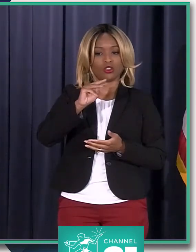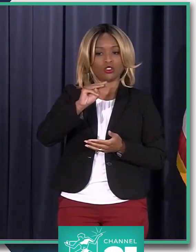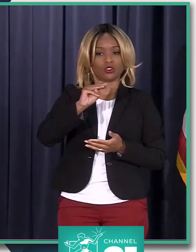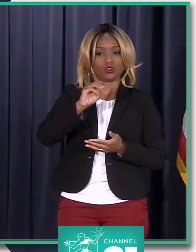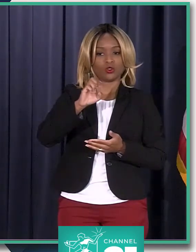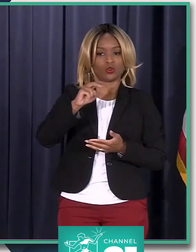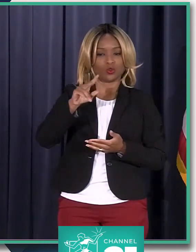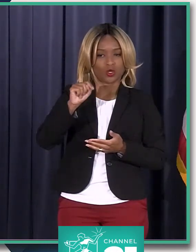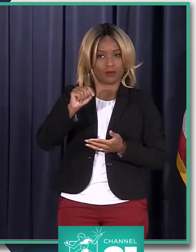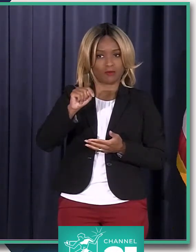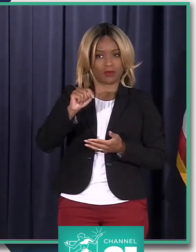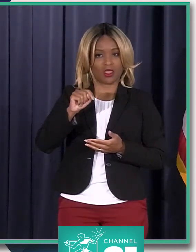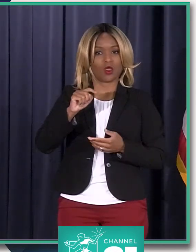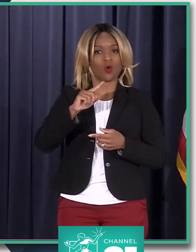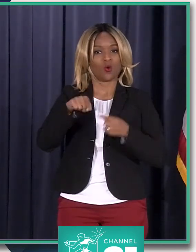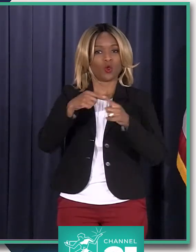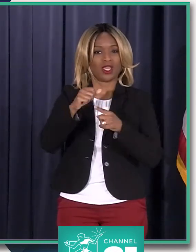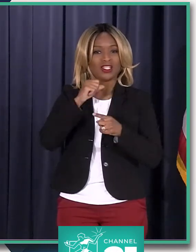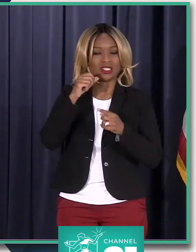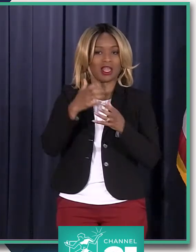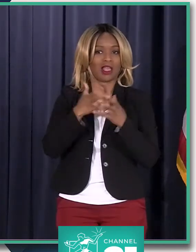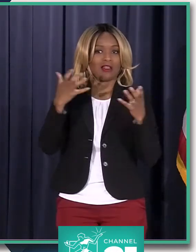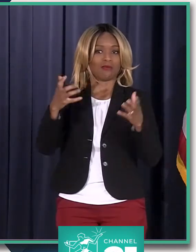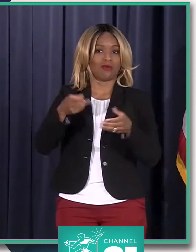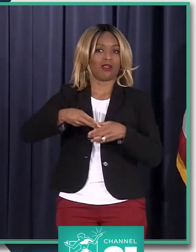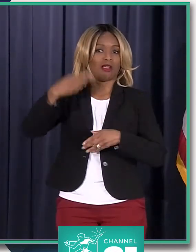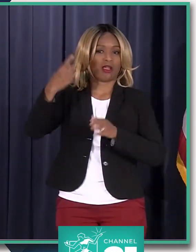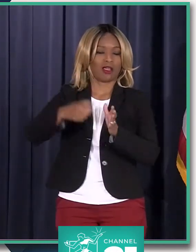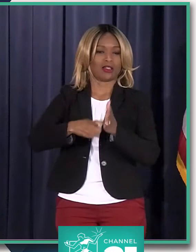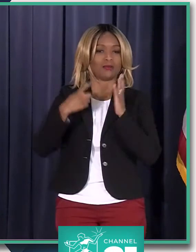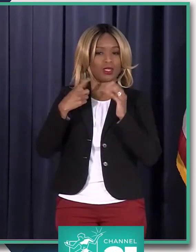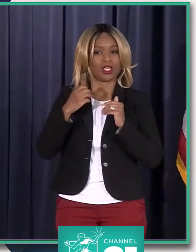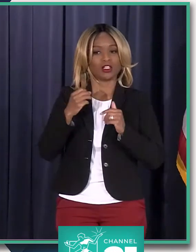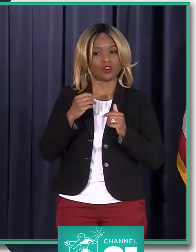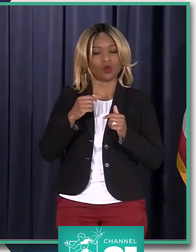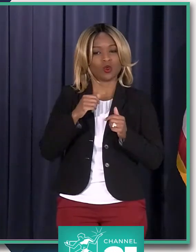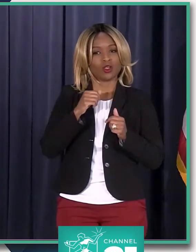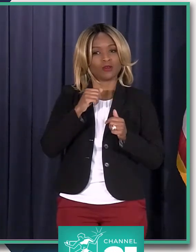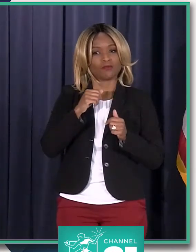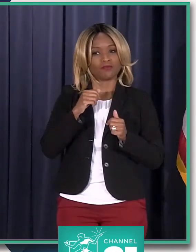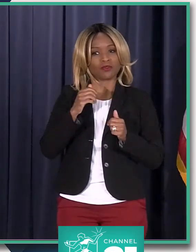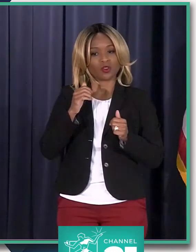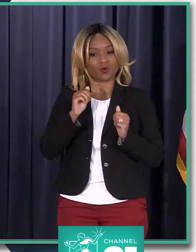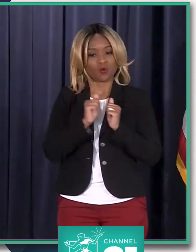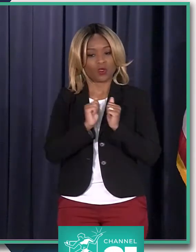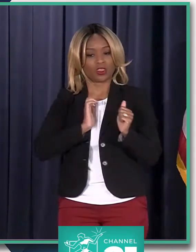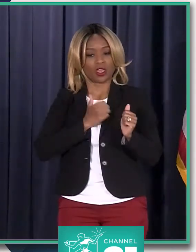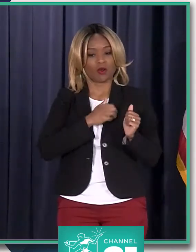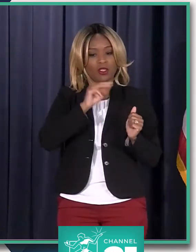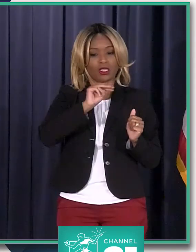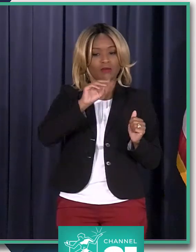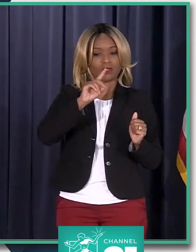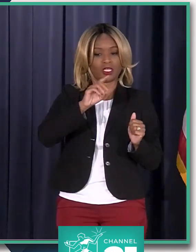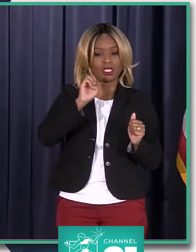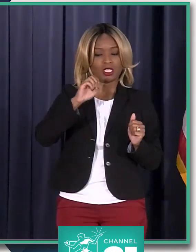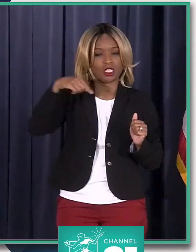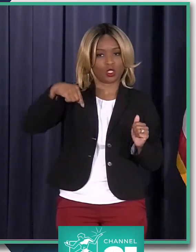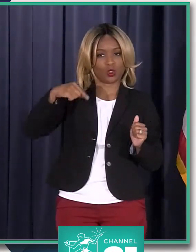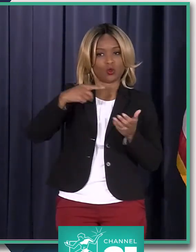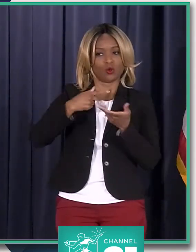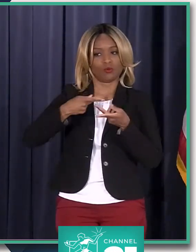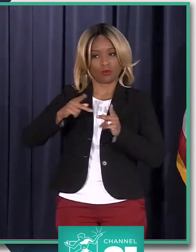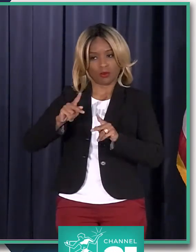of helping us with the requirements of our MDEQ permit that allows us to operate. But